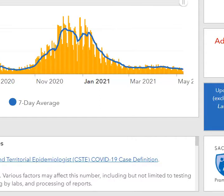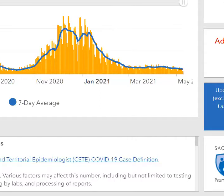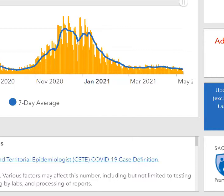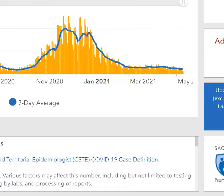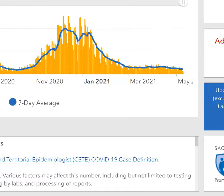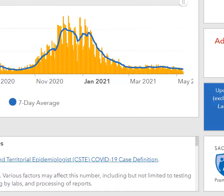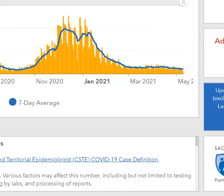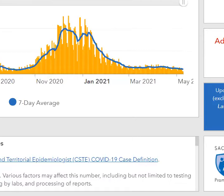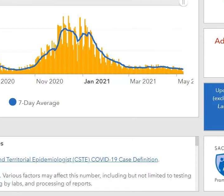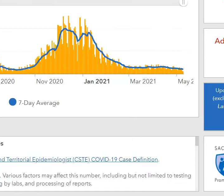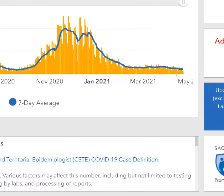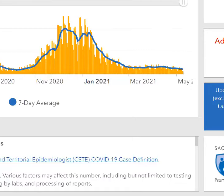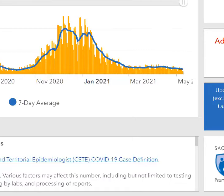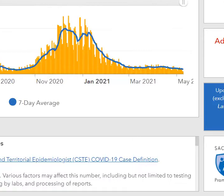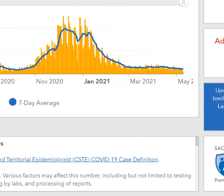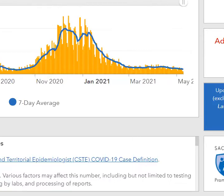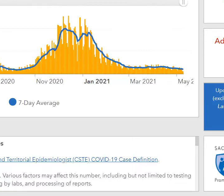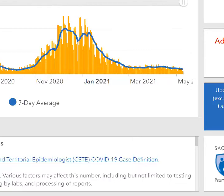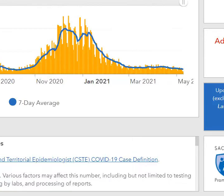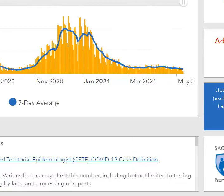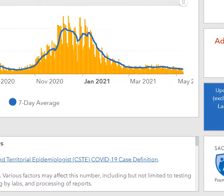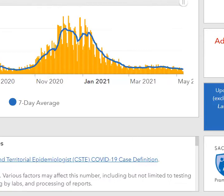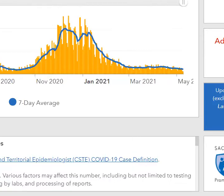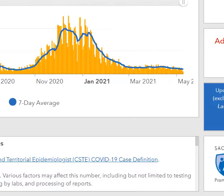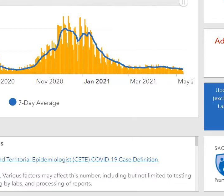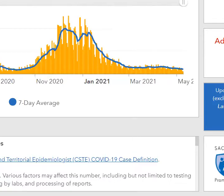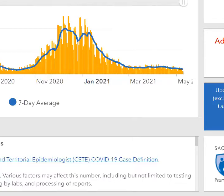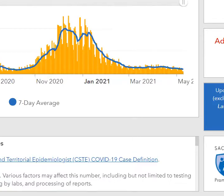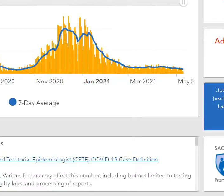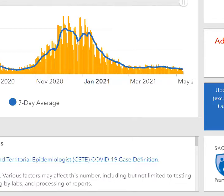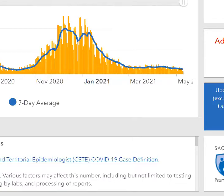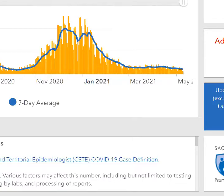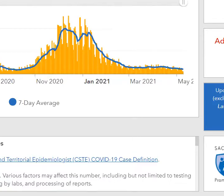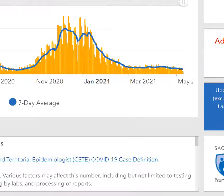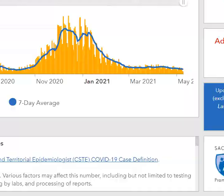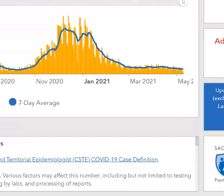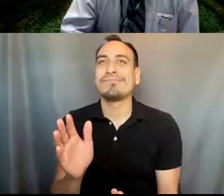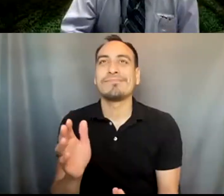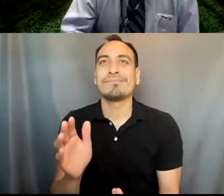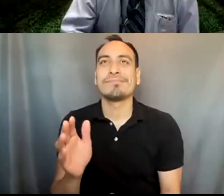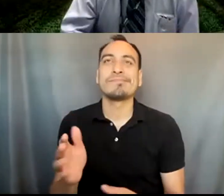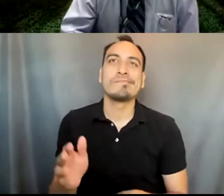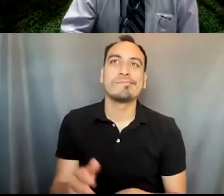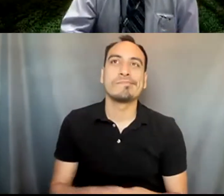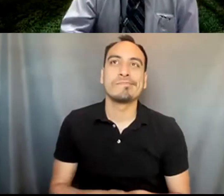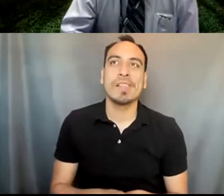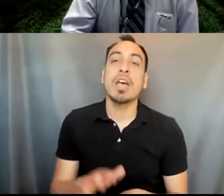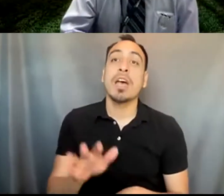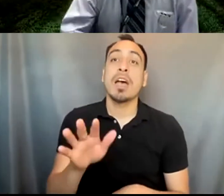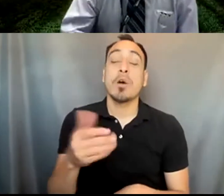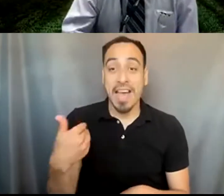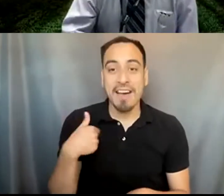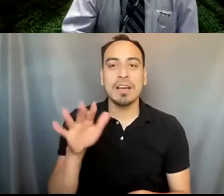and it's about, and I'll flip that over. We have about